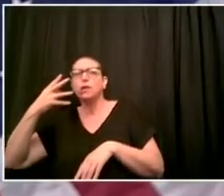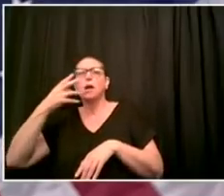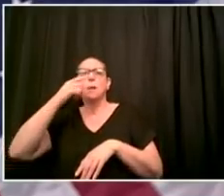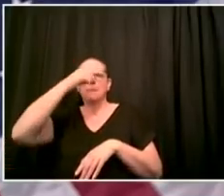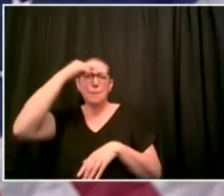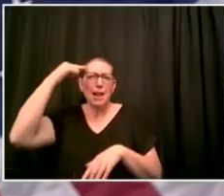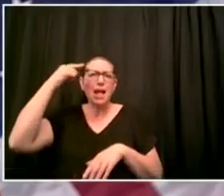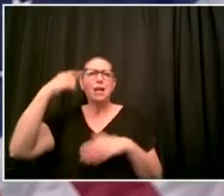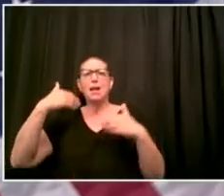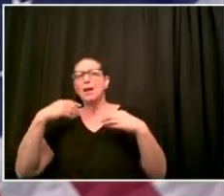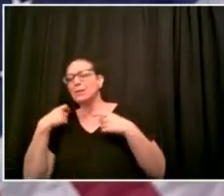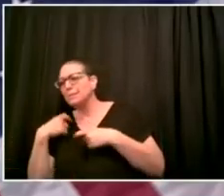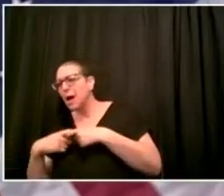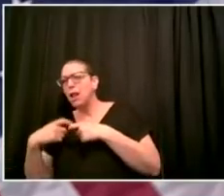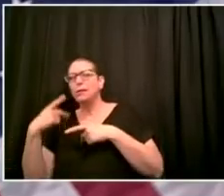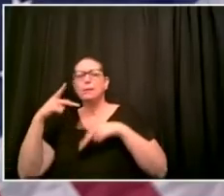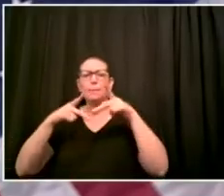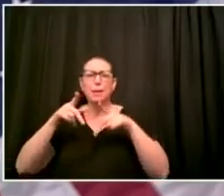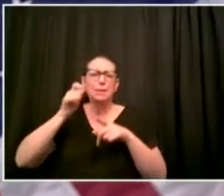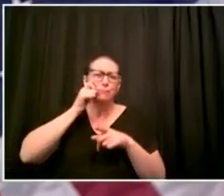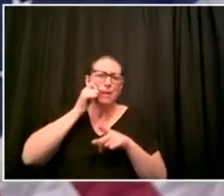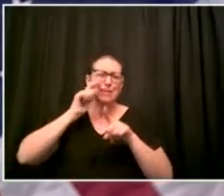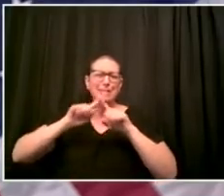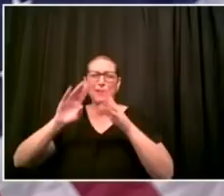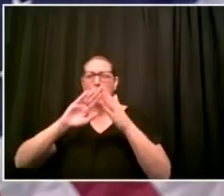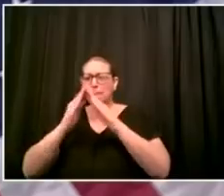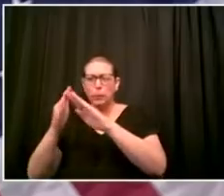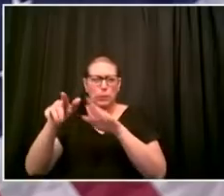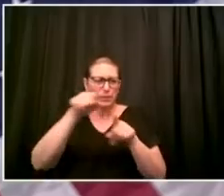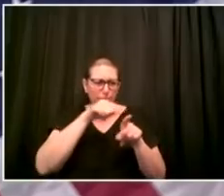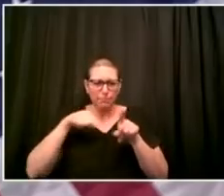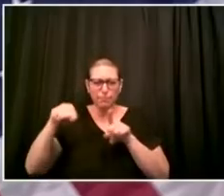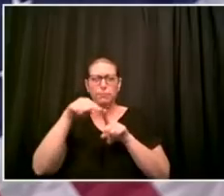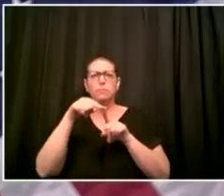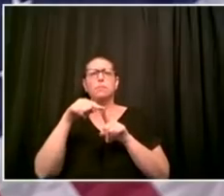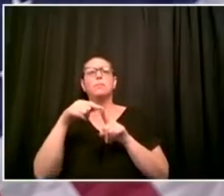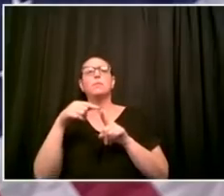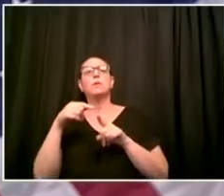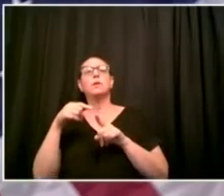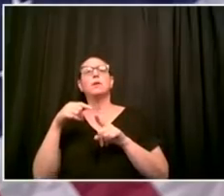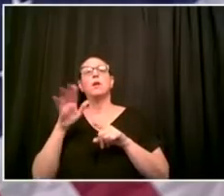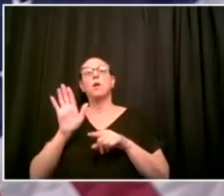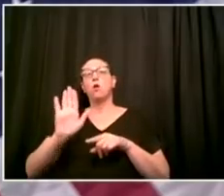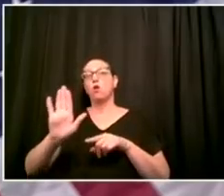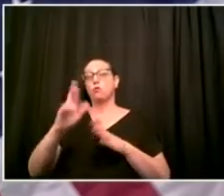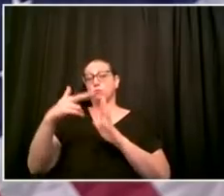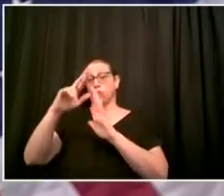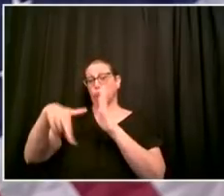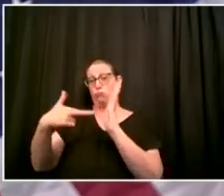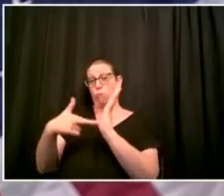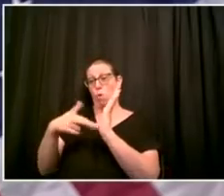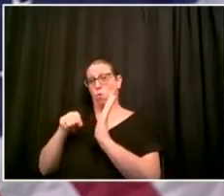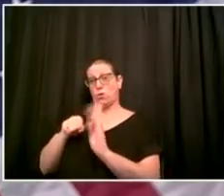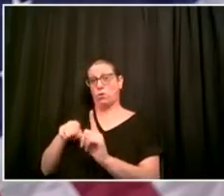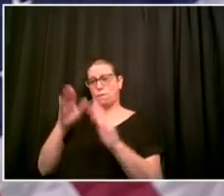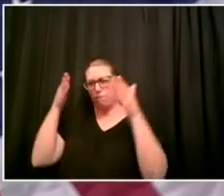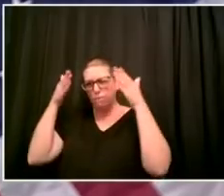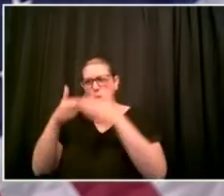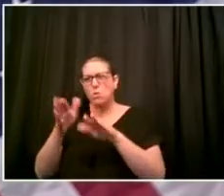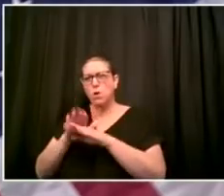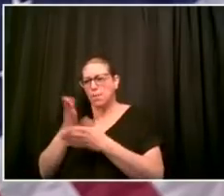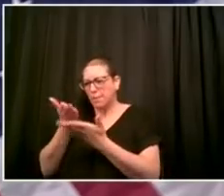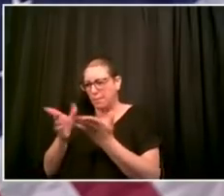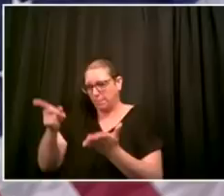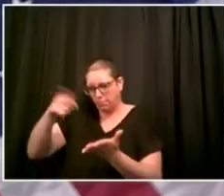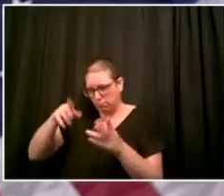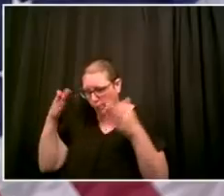culturally competent, sensitive to the needs of all the communities that have taken it on the chin in this crisis. that, again, the tracers continue to look